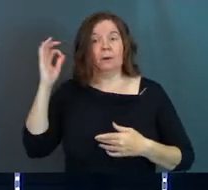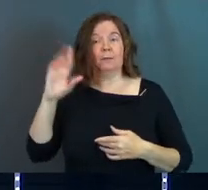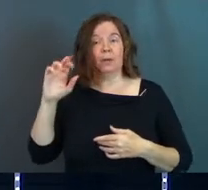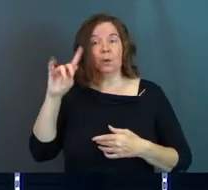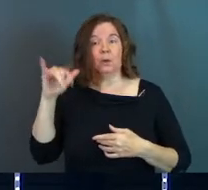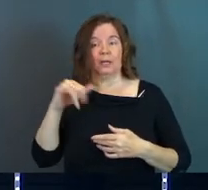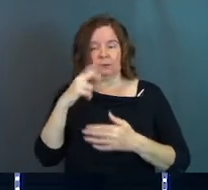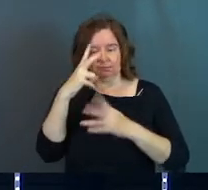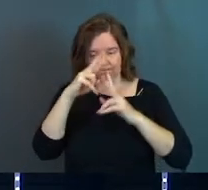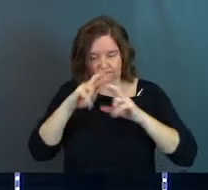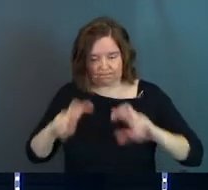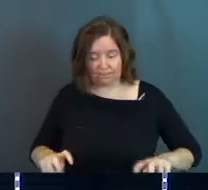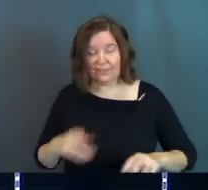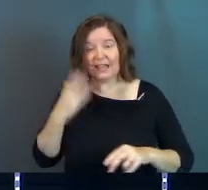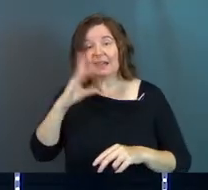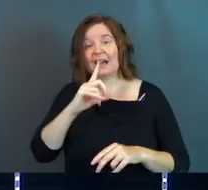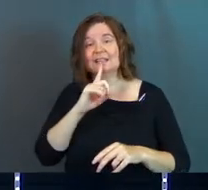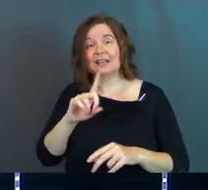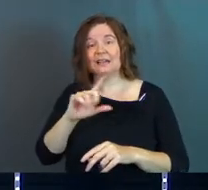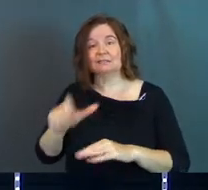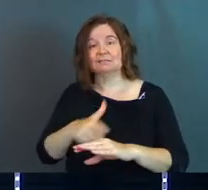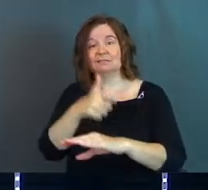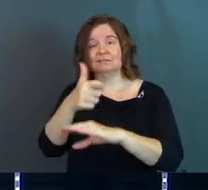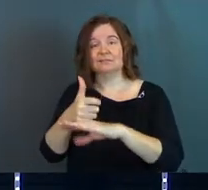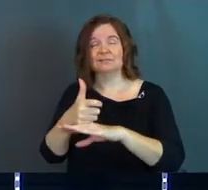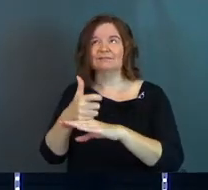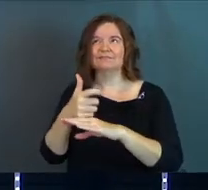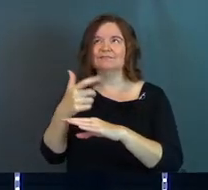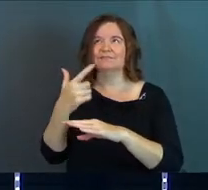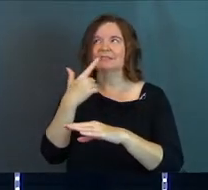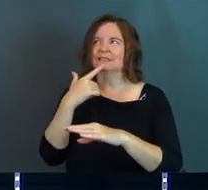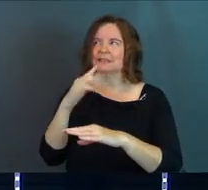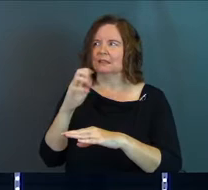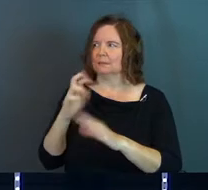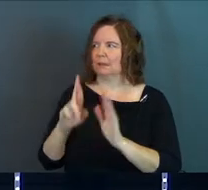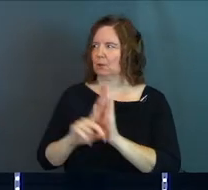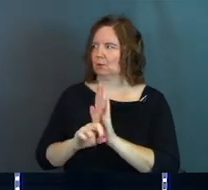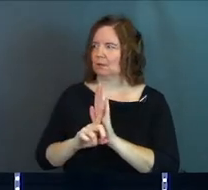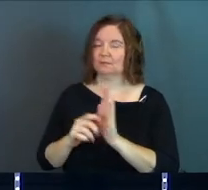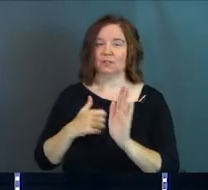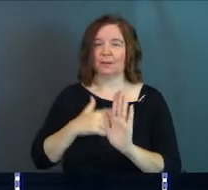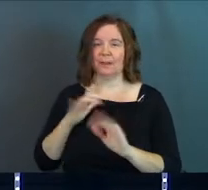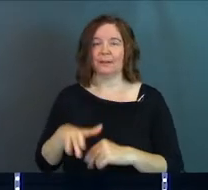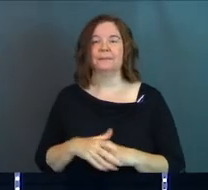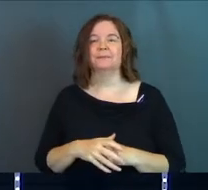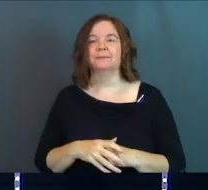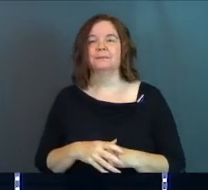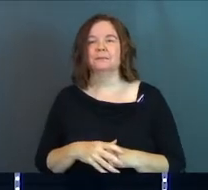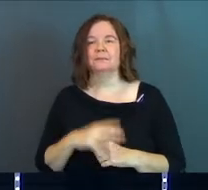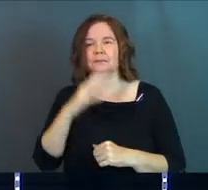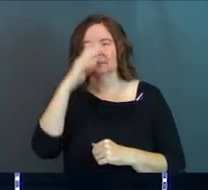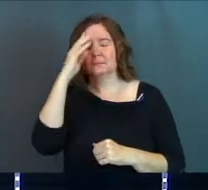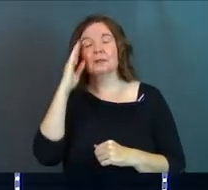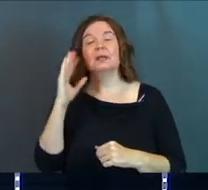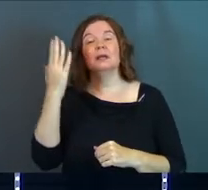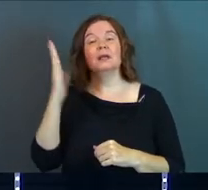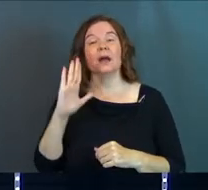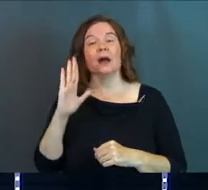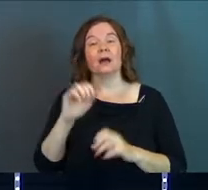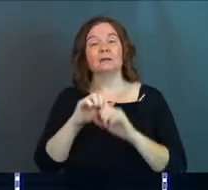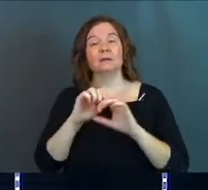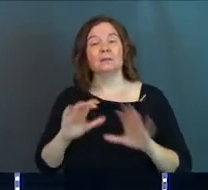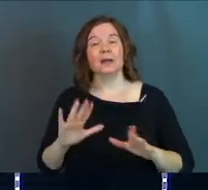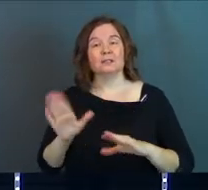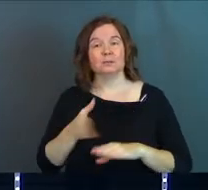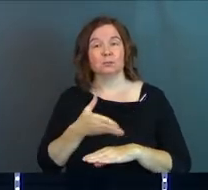the idea that God has actually ordained, sounded like a beeper was going off there. Sorry about that. God ordained